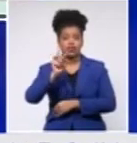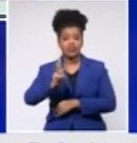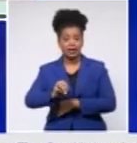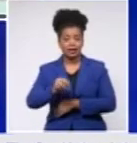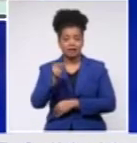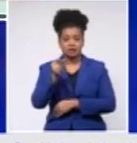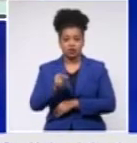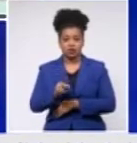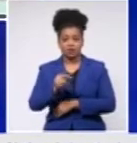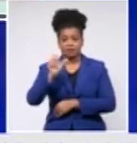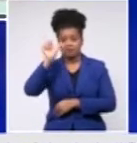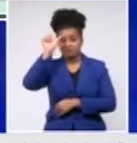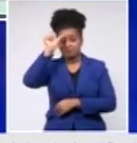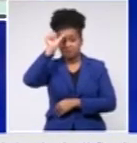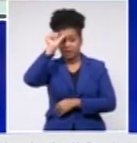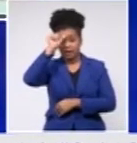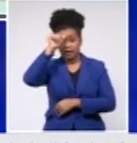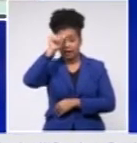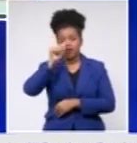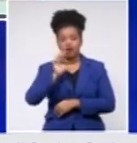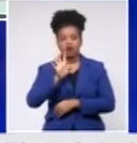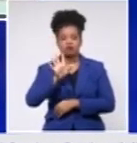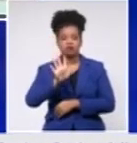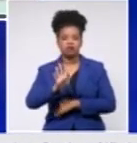4,689,613. And Russia has